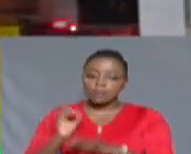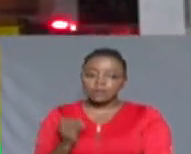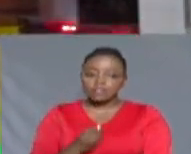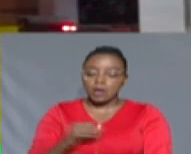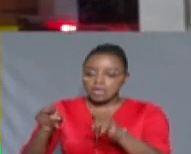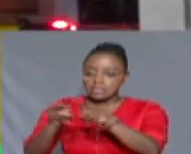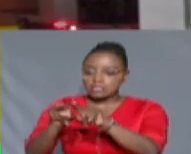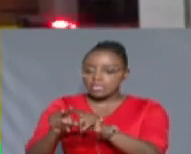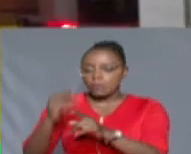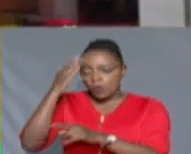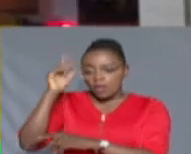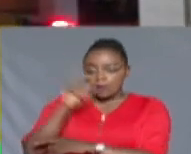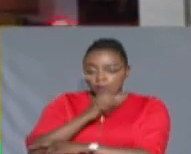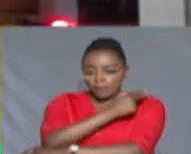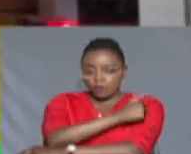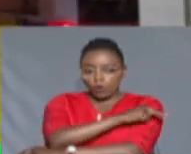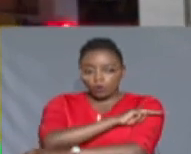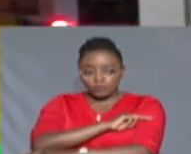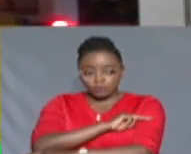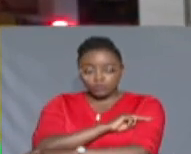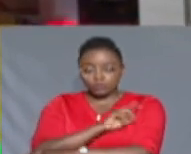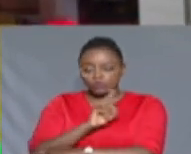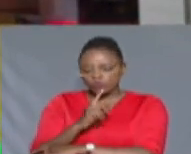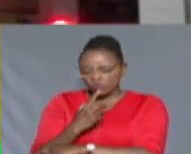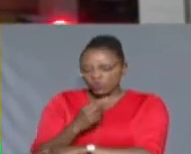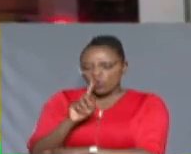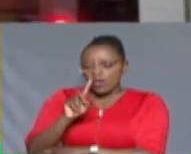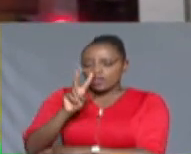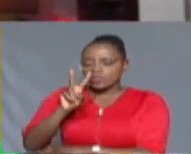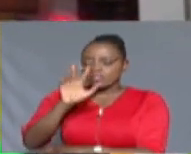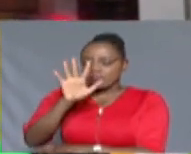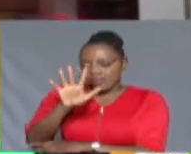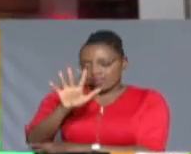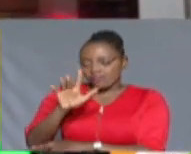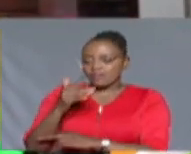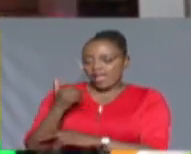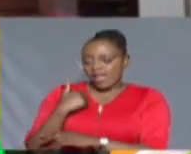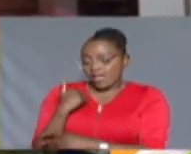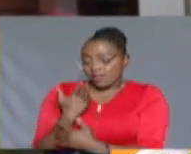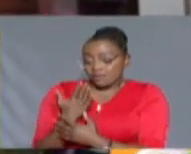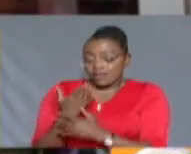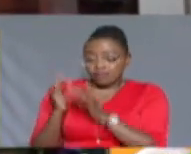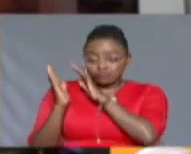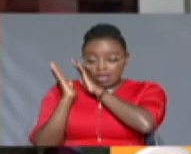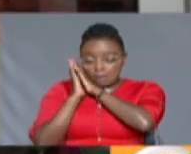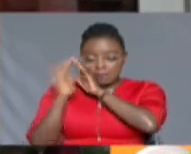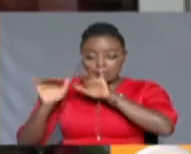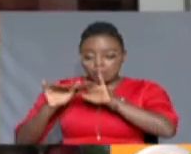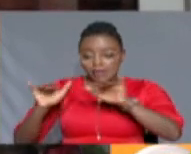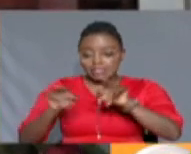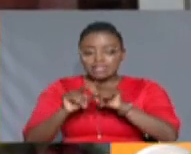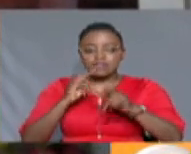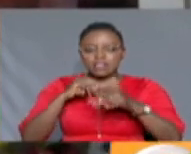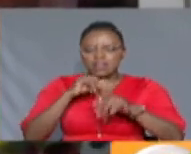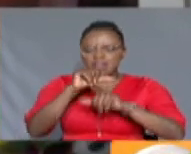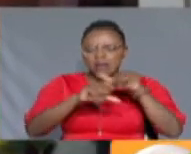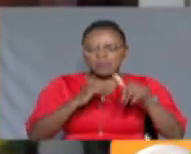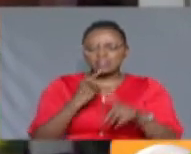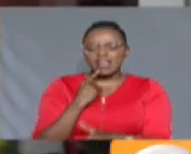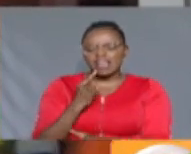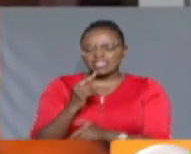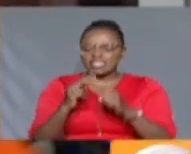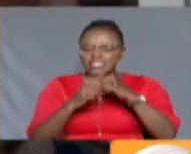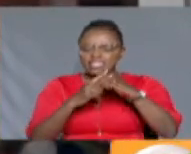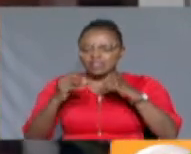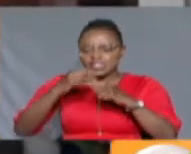the same. But what we know is that the hospital is a 125-bed capacity hospital. On the website, they say that they have about